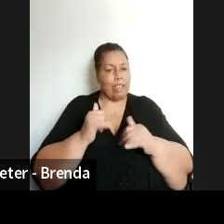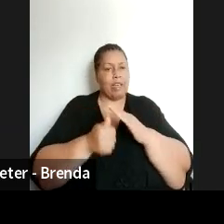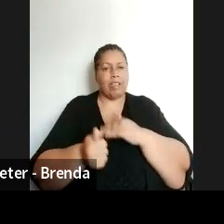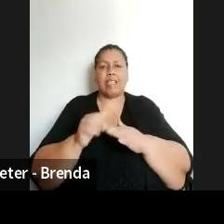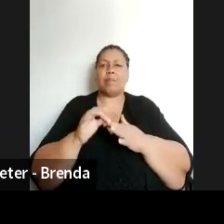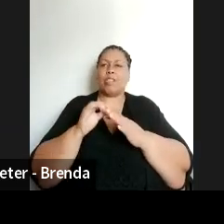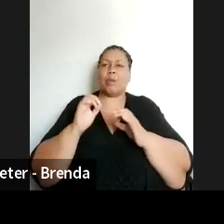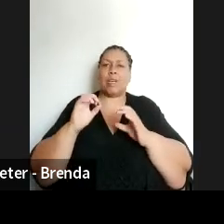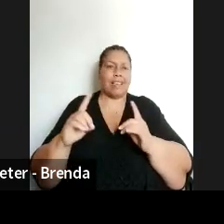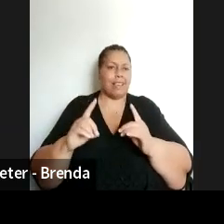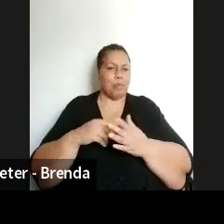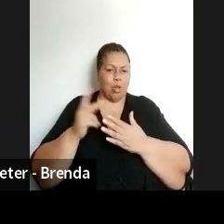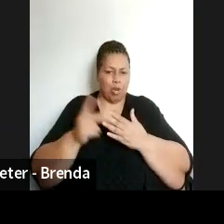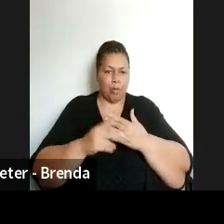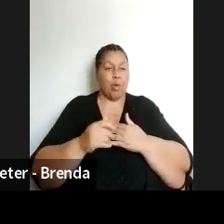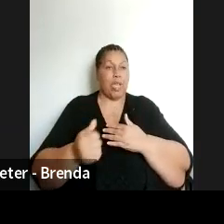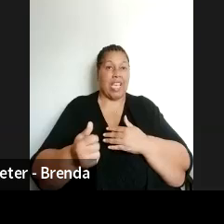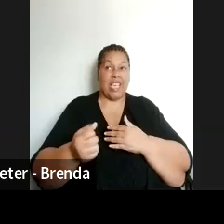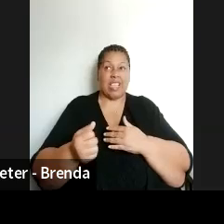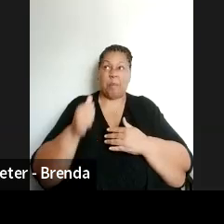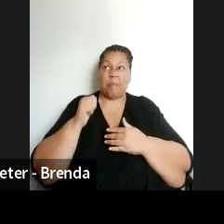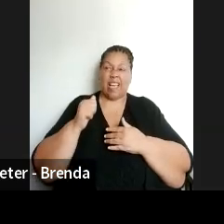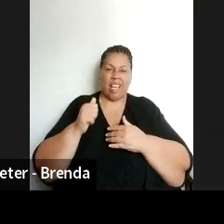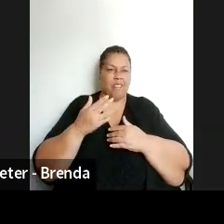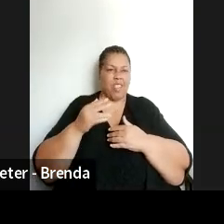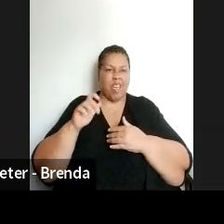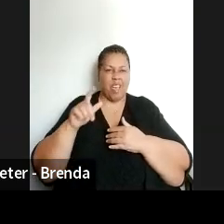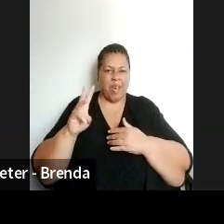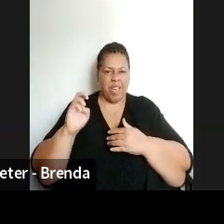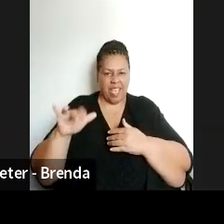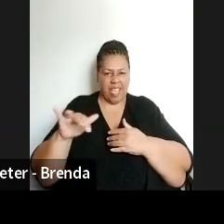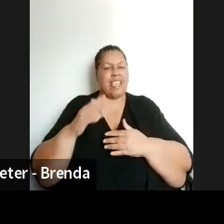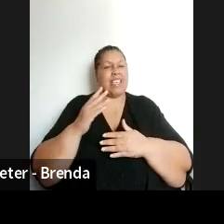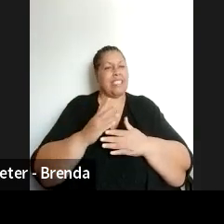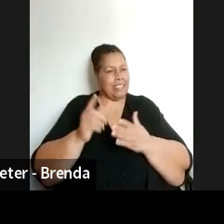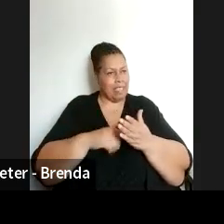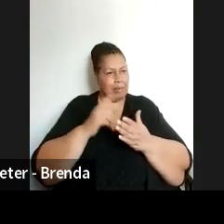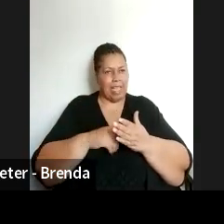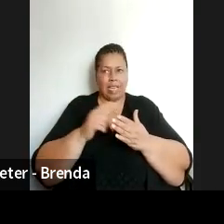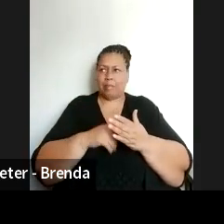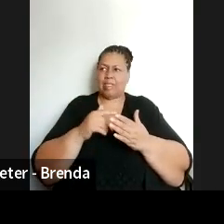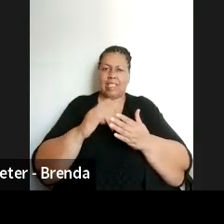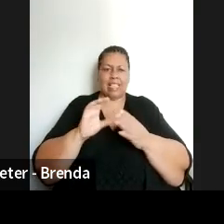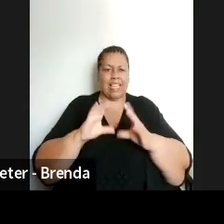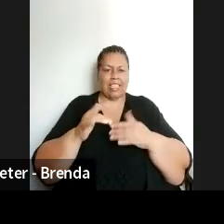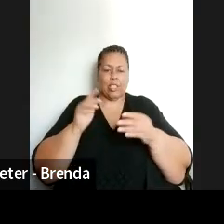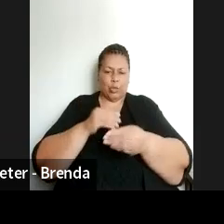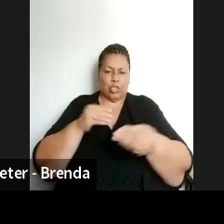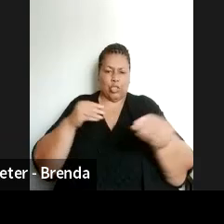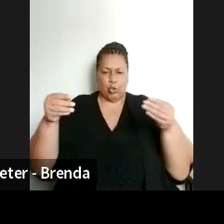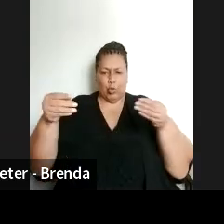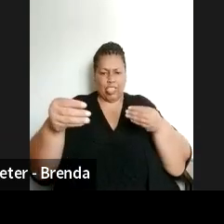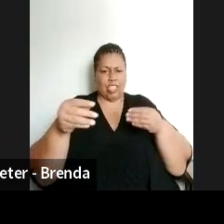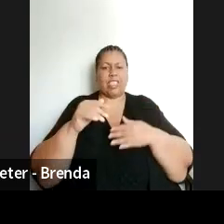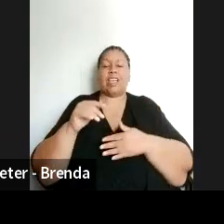back of the hallway together. So we only really got to see each other, and sometimes our classes were just one. And a lot of the children in the advanced class also have disabilities.